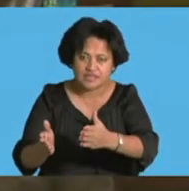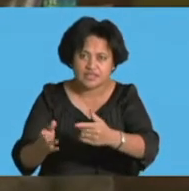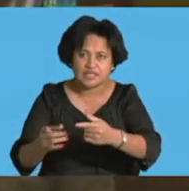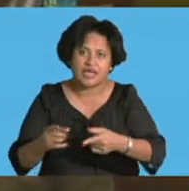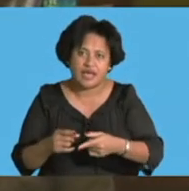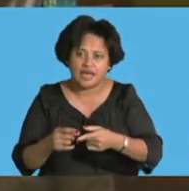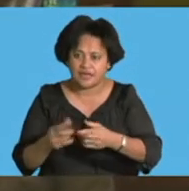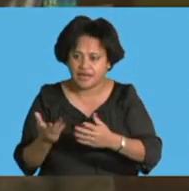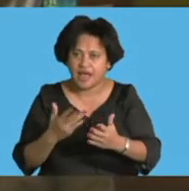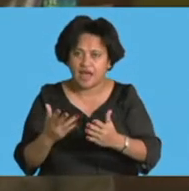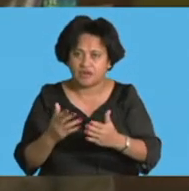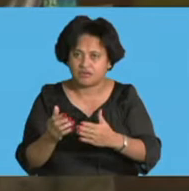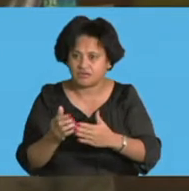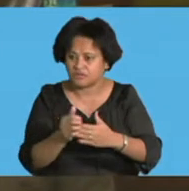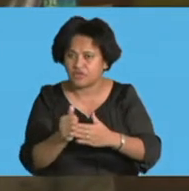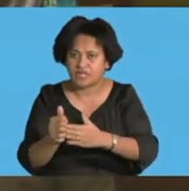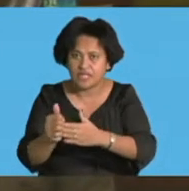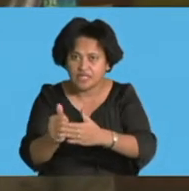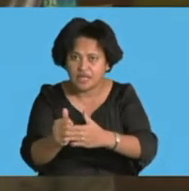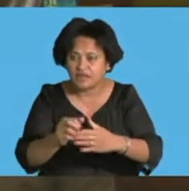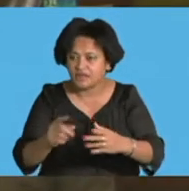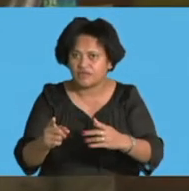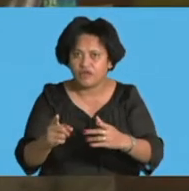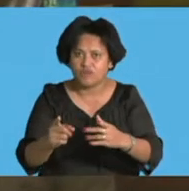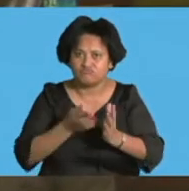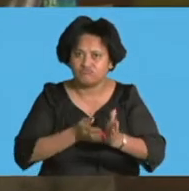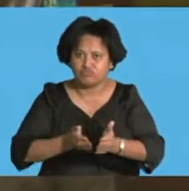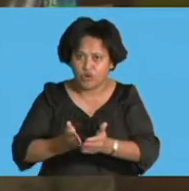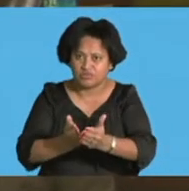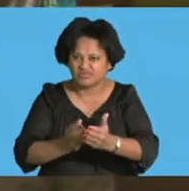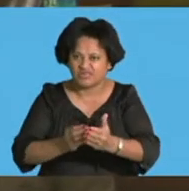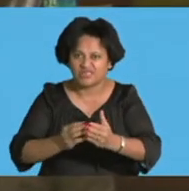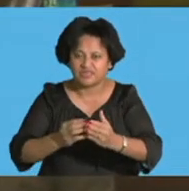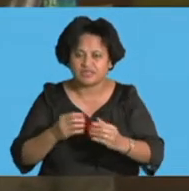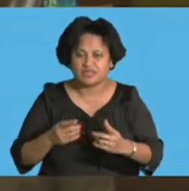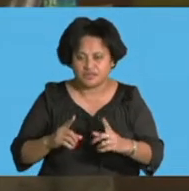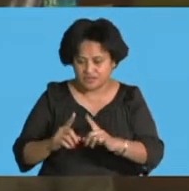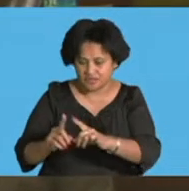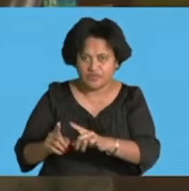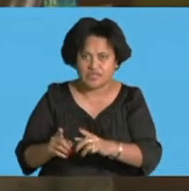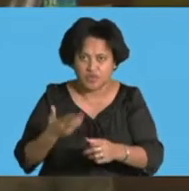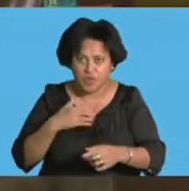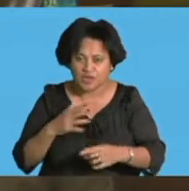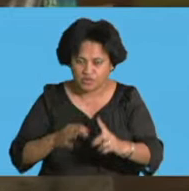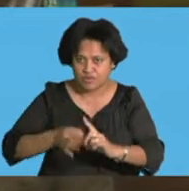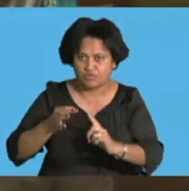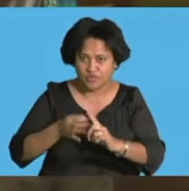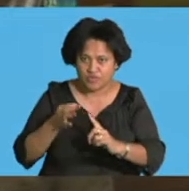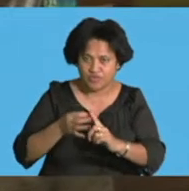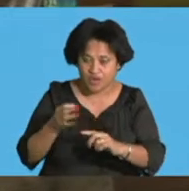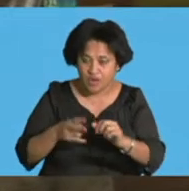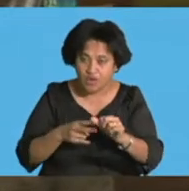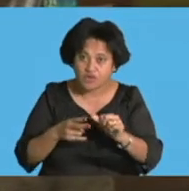aid to facilitate vessel traffic in these areas. Furthermore, increasing number of vessels in these